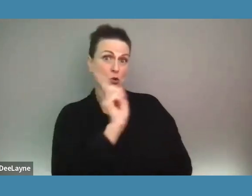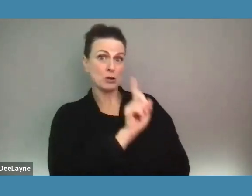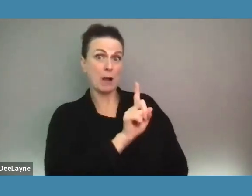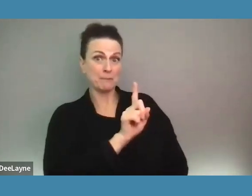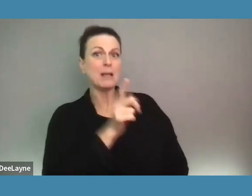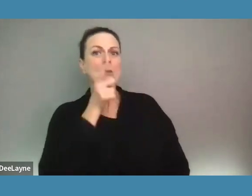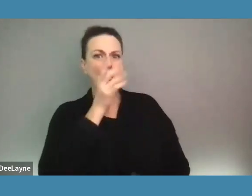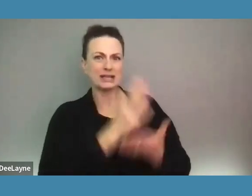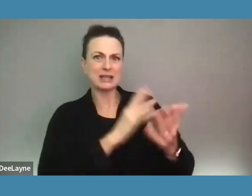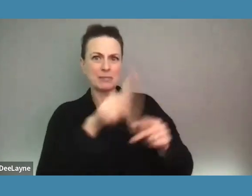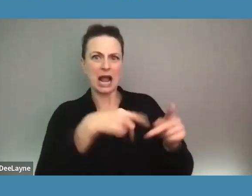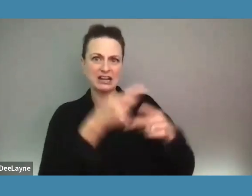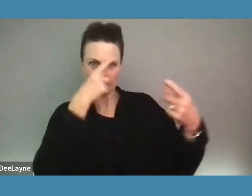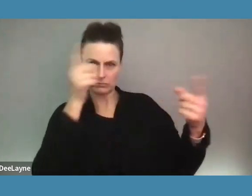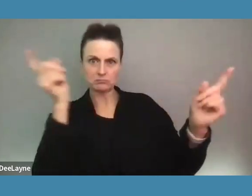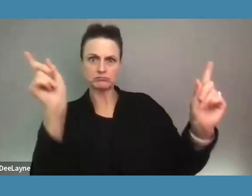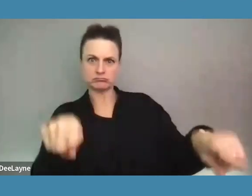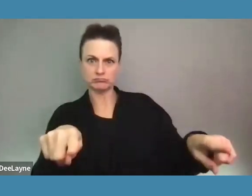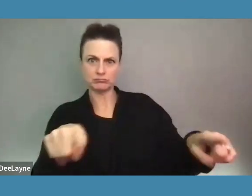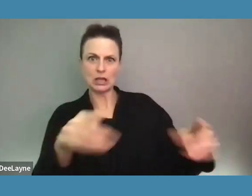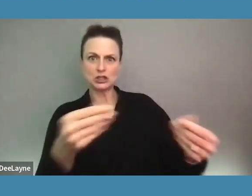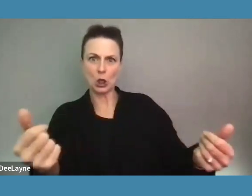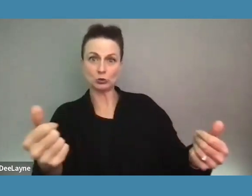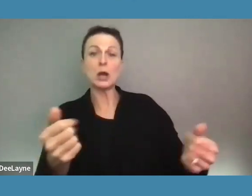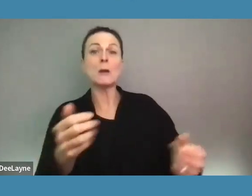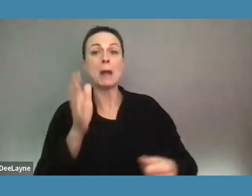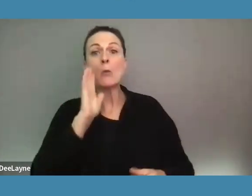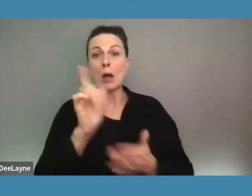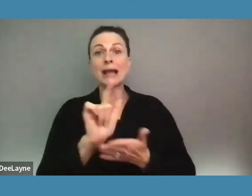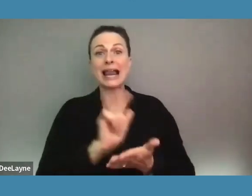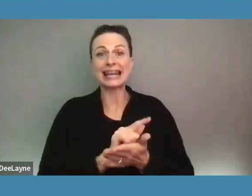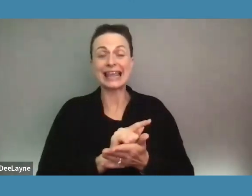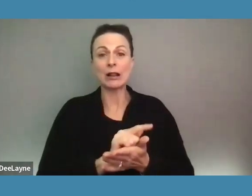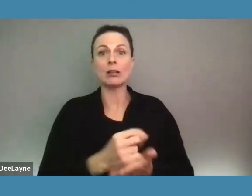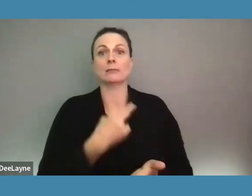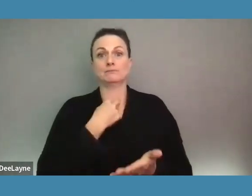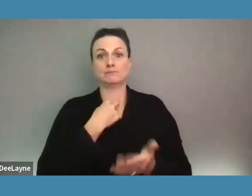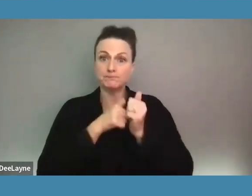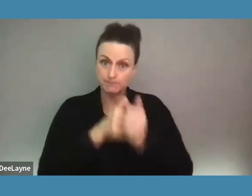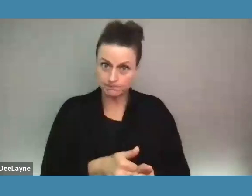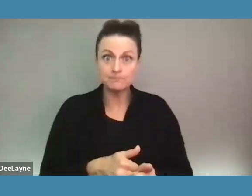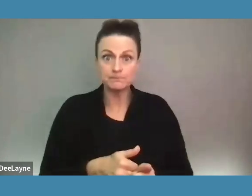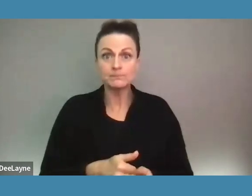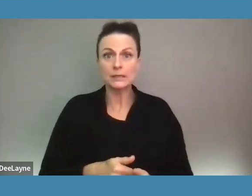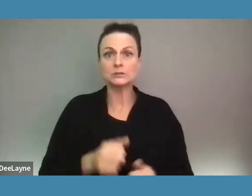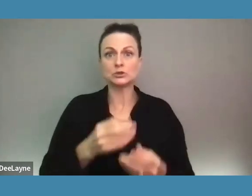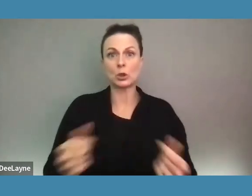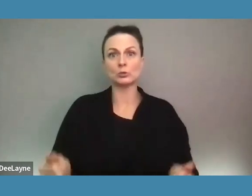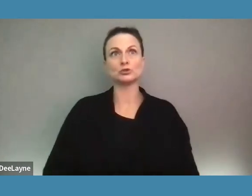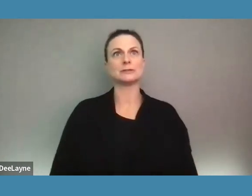some kind of compromise solution, but it will be a legally binding solution.